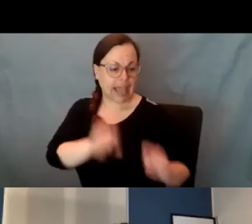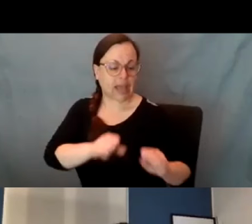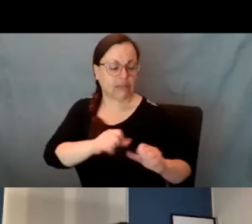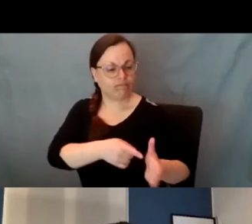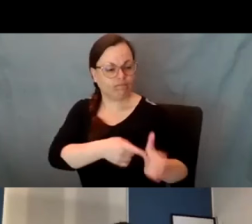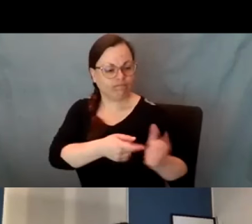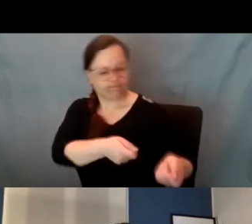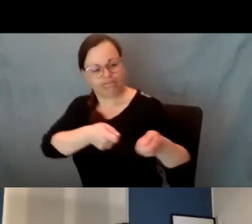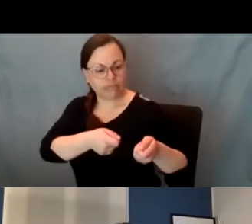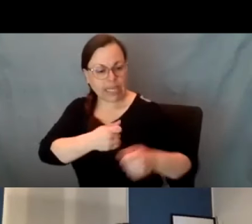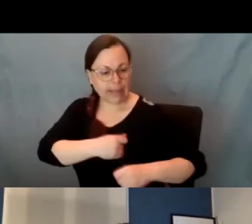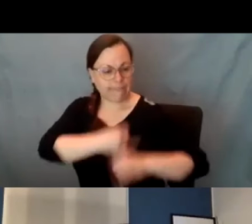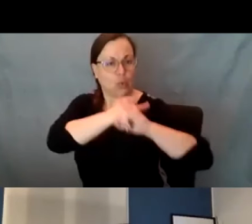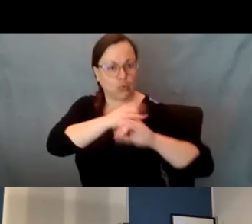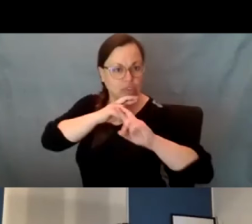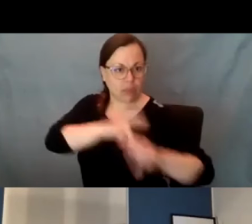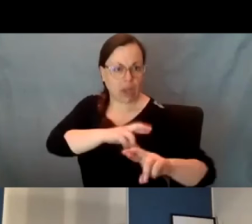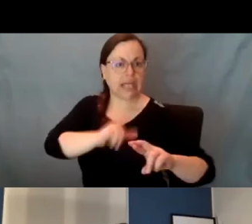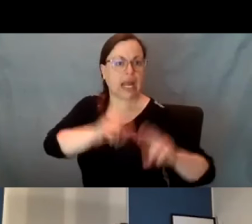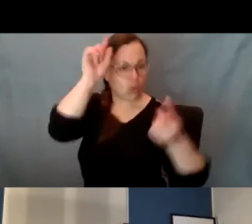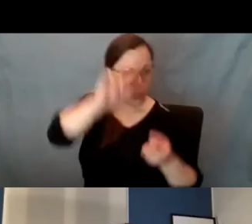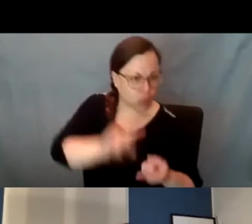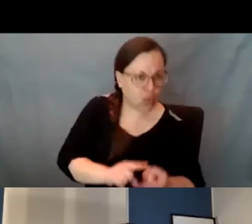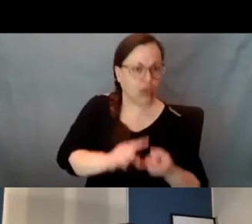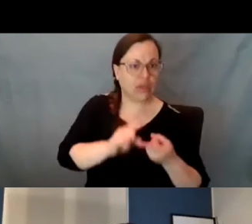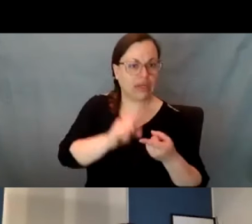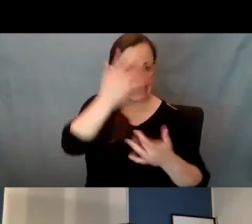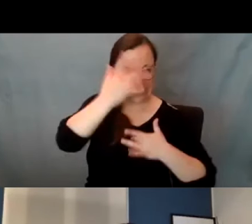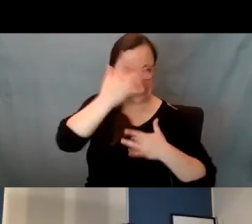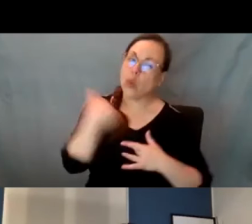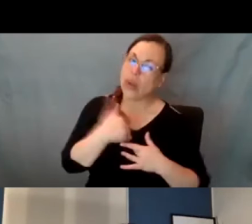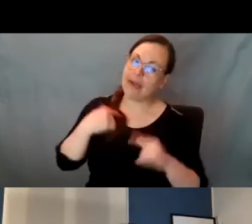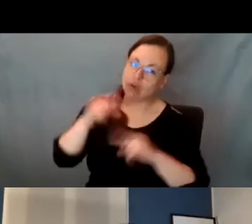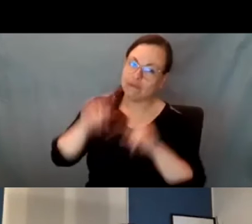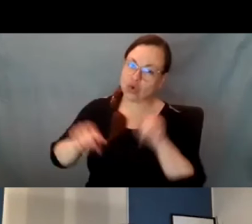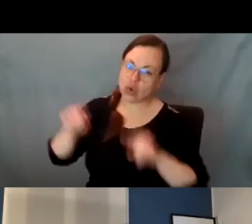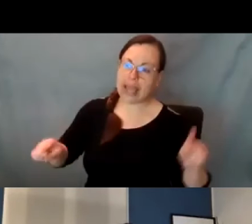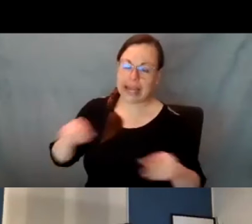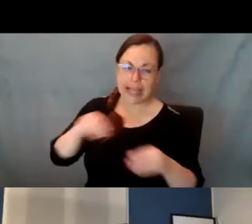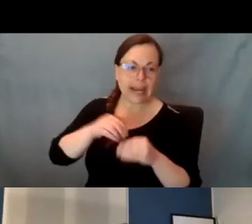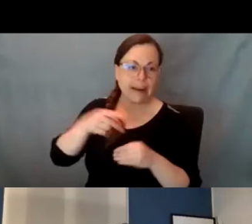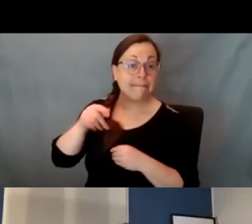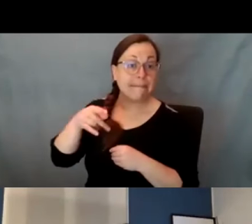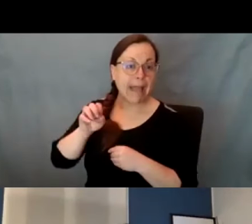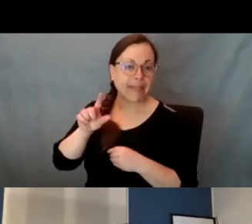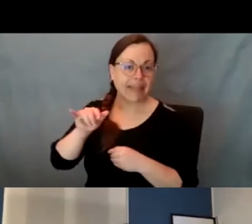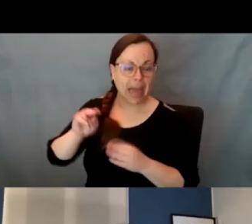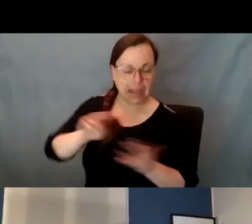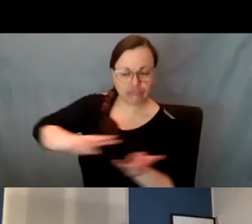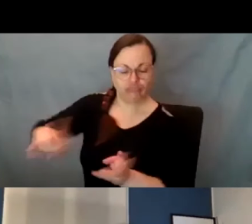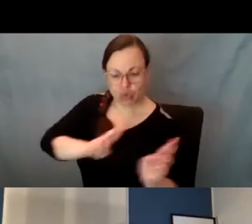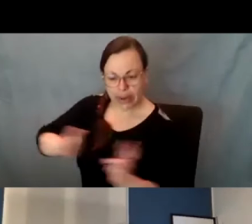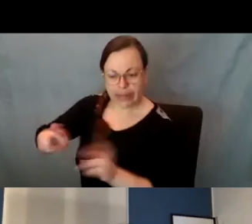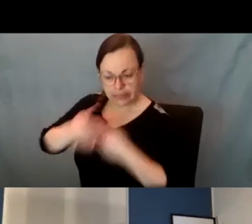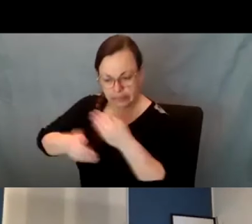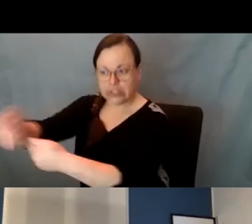cannot cause the disease any longer. So we have a variety of these vaccines in the pipeline. We also have vaccines that can